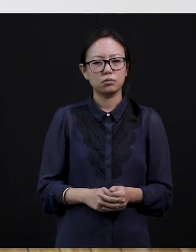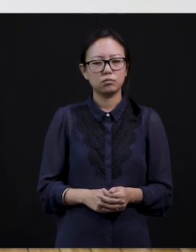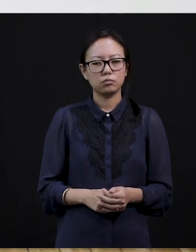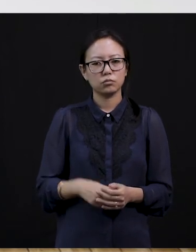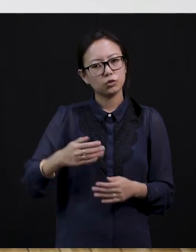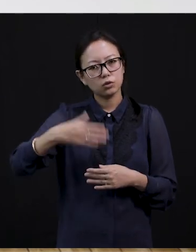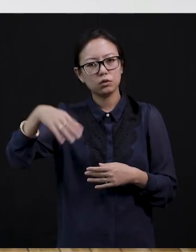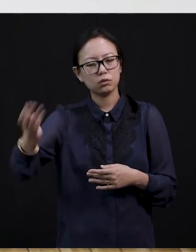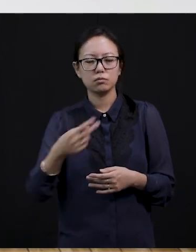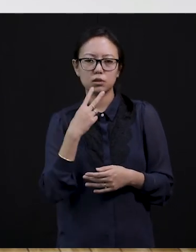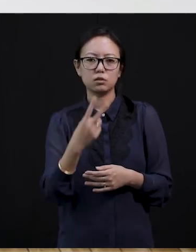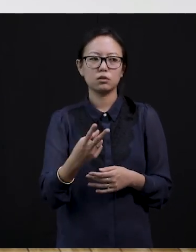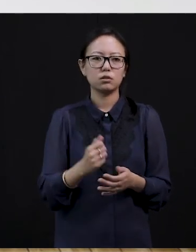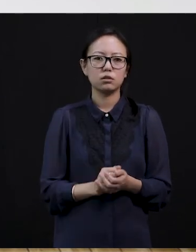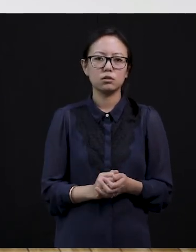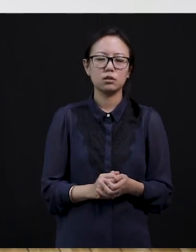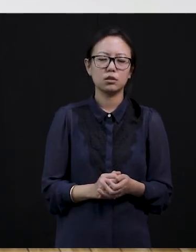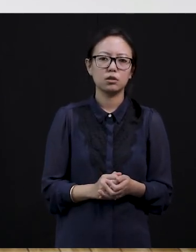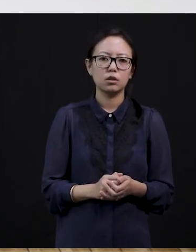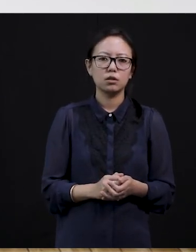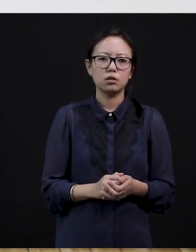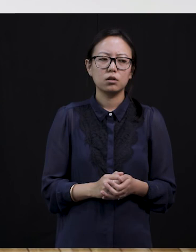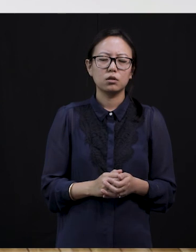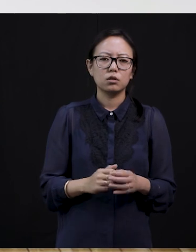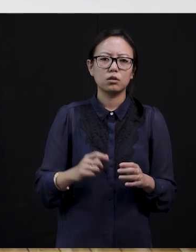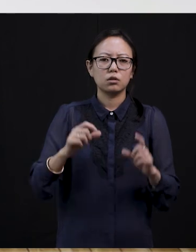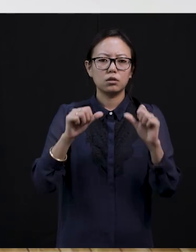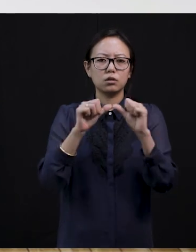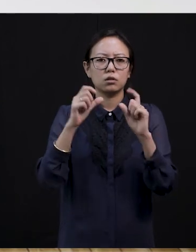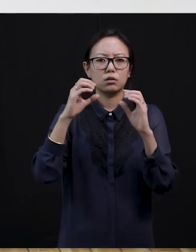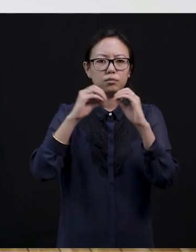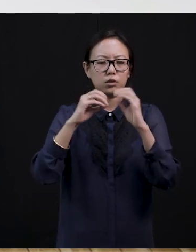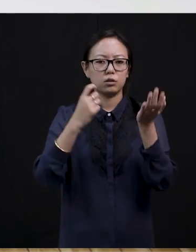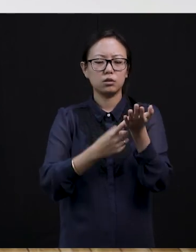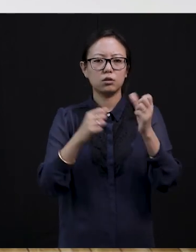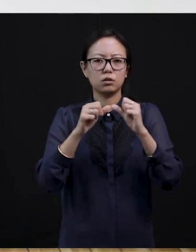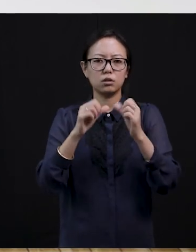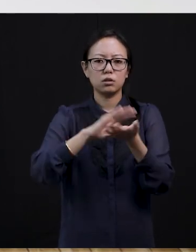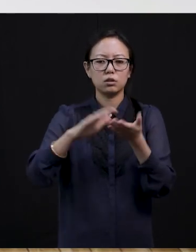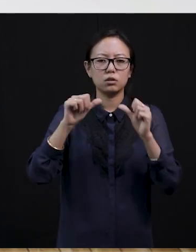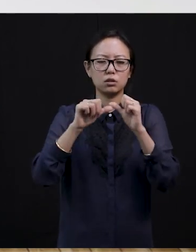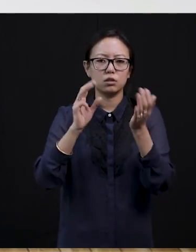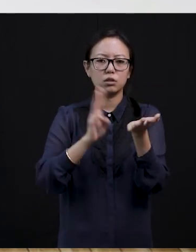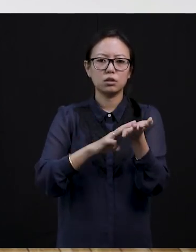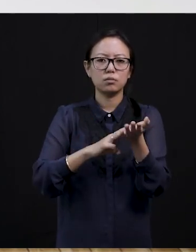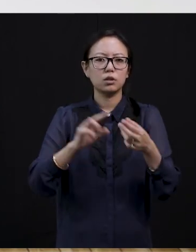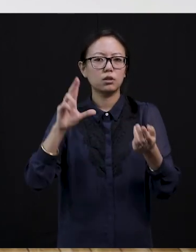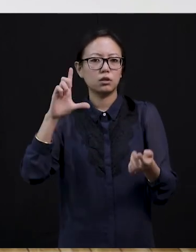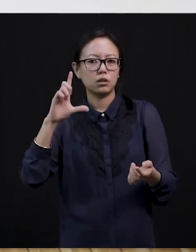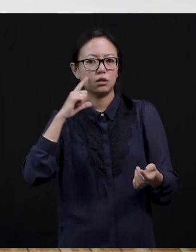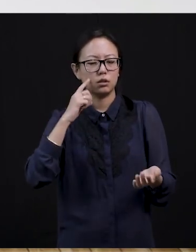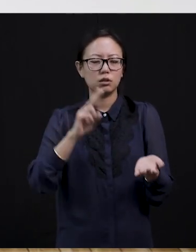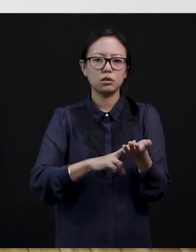and say what is the democracy in the words of Abraham Lincoln. I just explained it to you. I would appreciate if you have a notebook and you could just copy